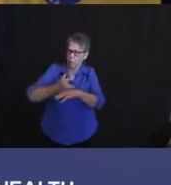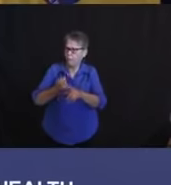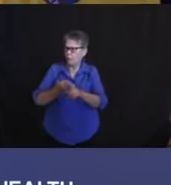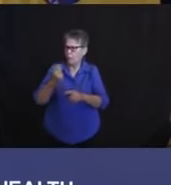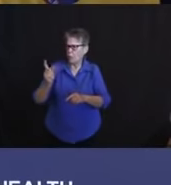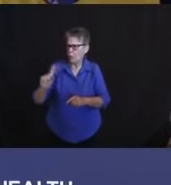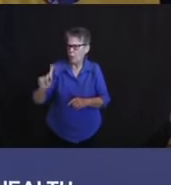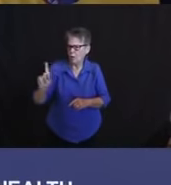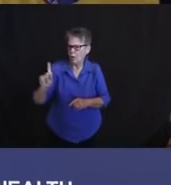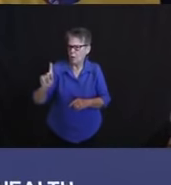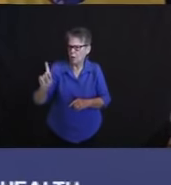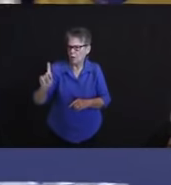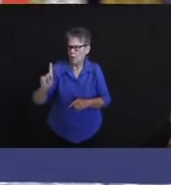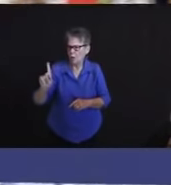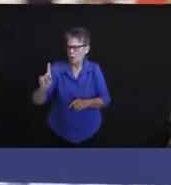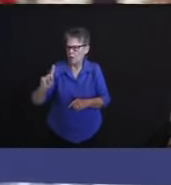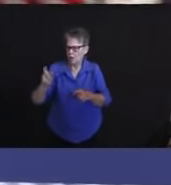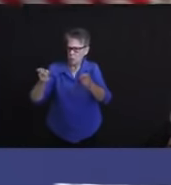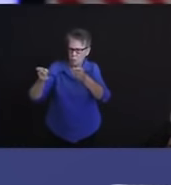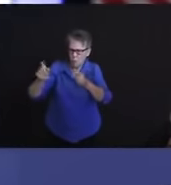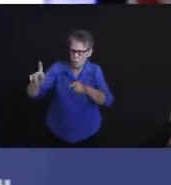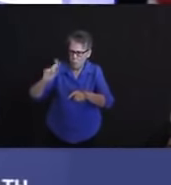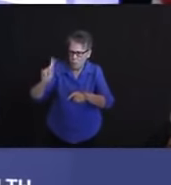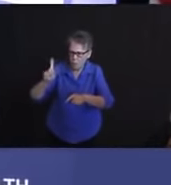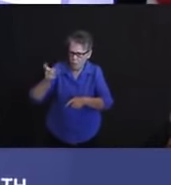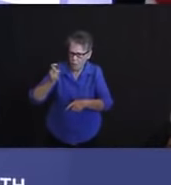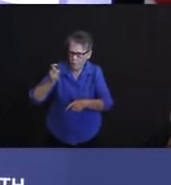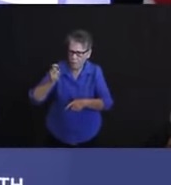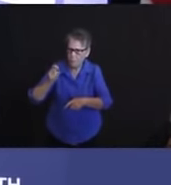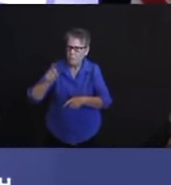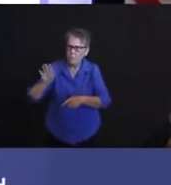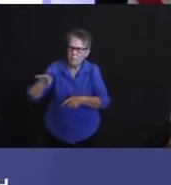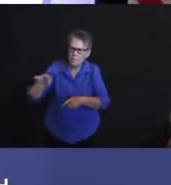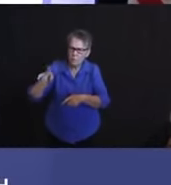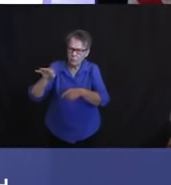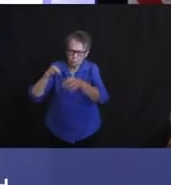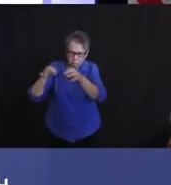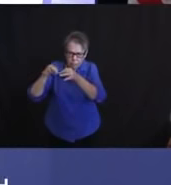have alerts, and we're looking at